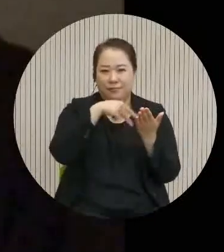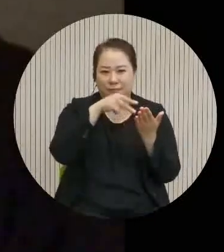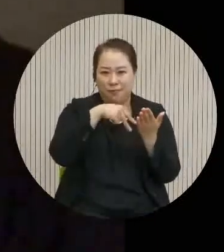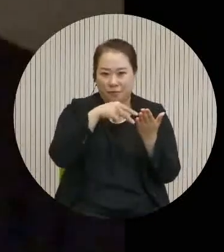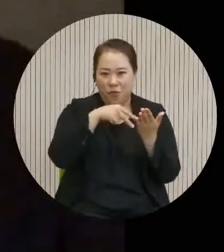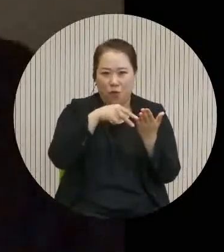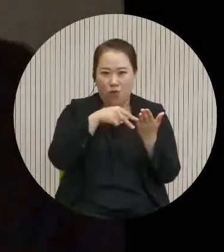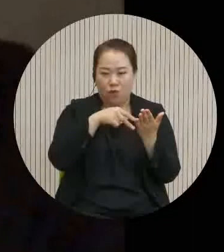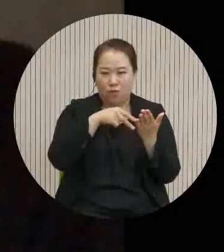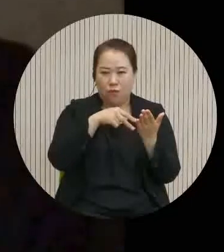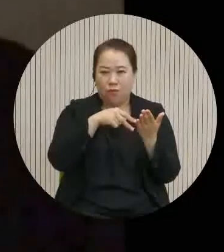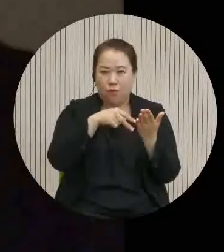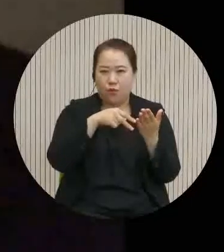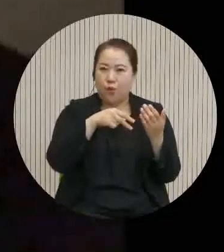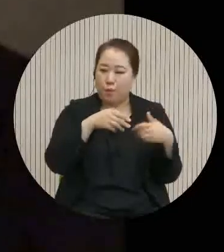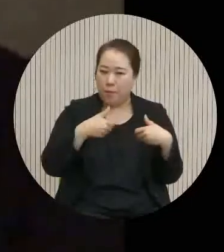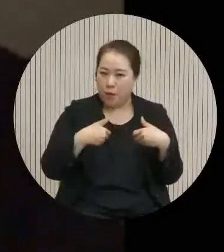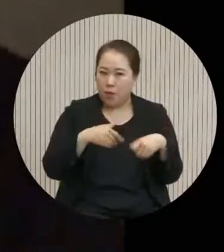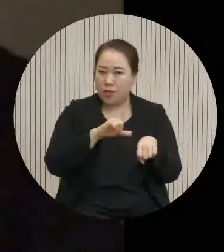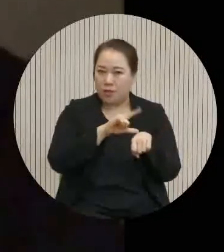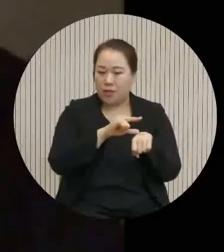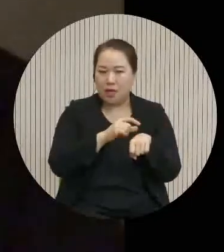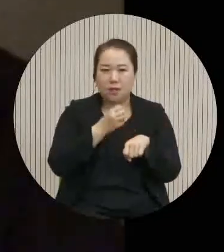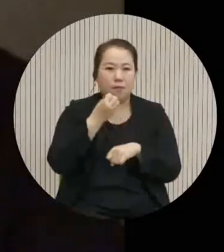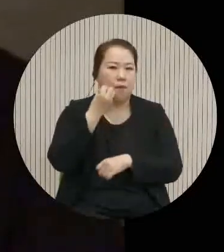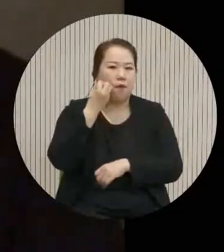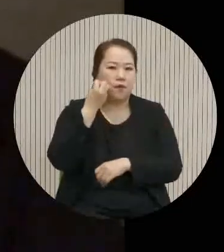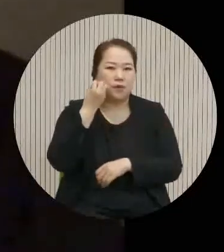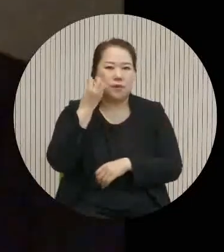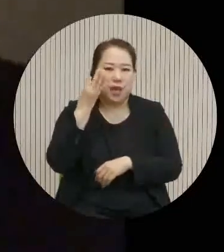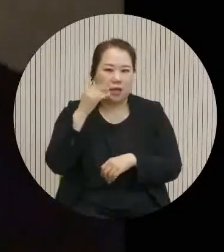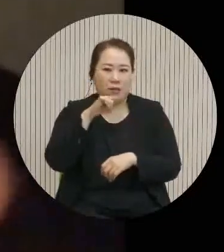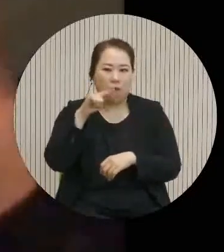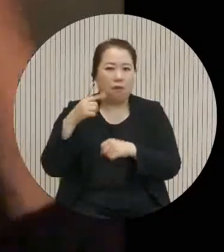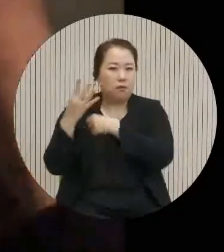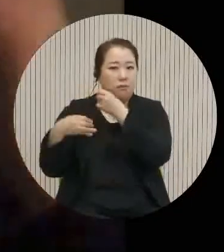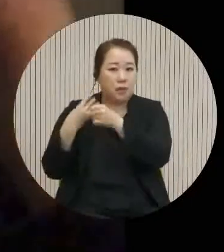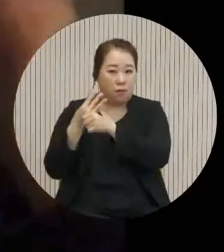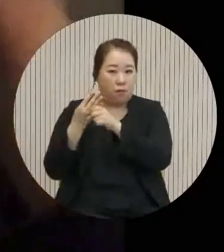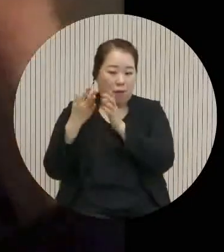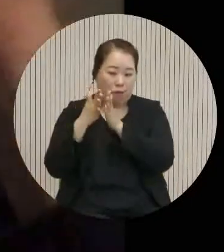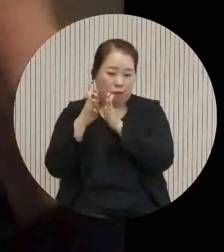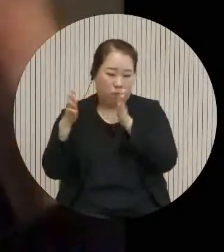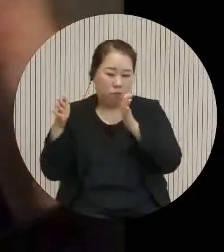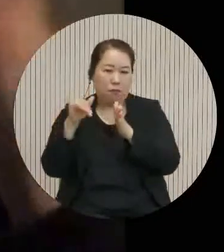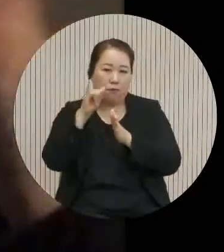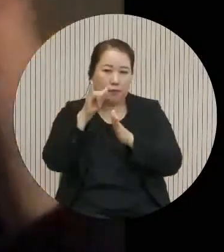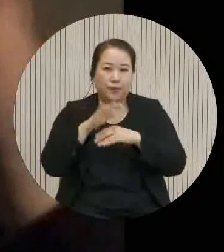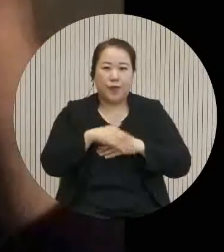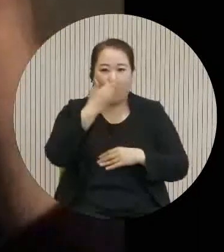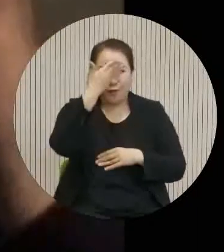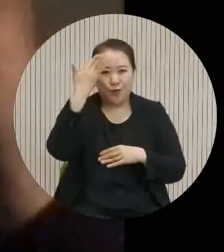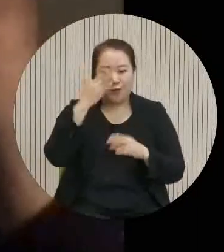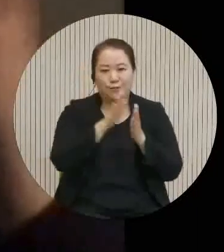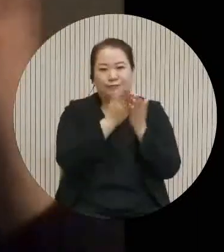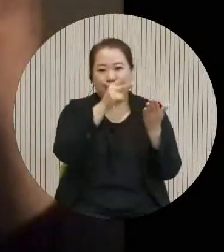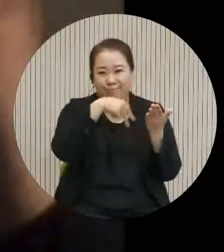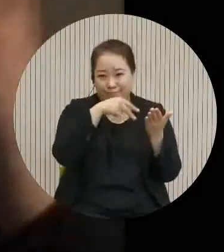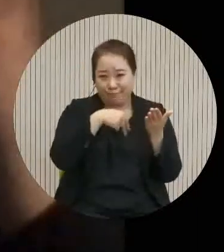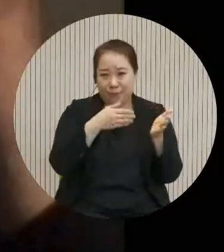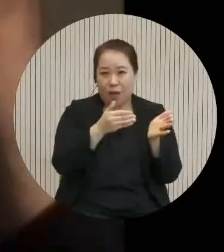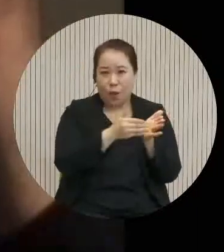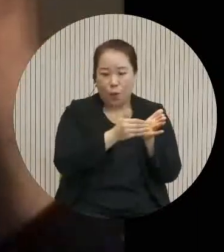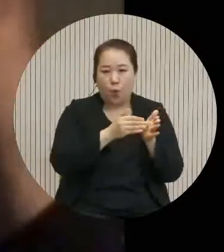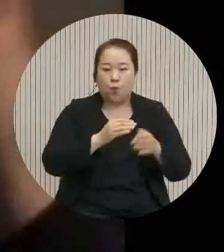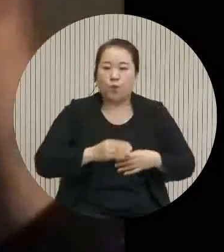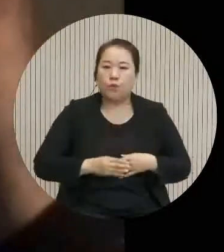and eventually books for young adults, Judy Blume, etc. She was able to estimate how much time